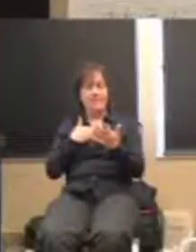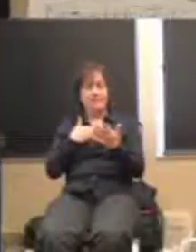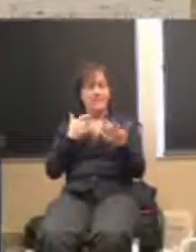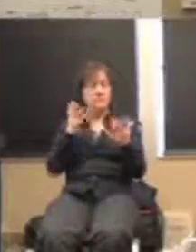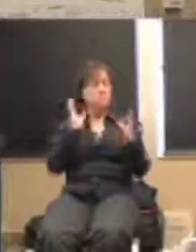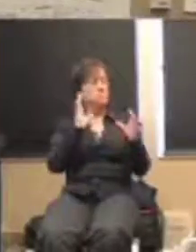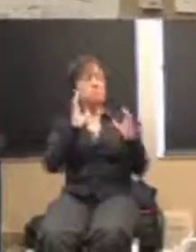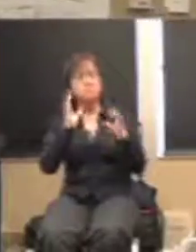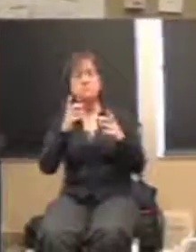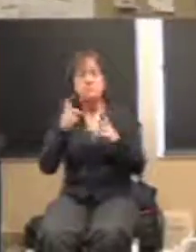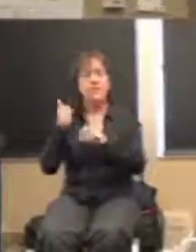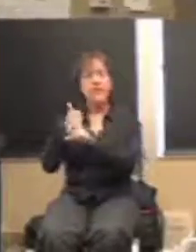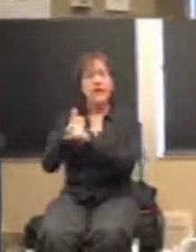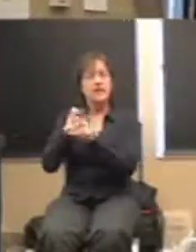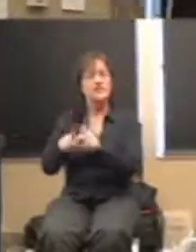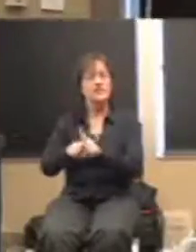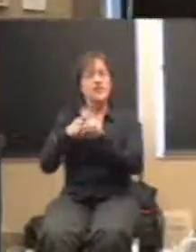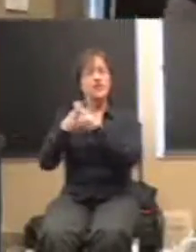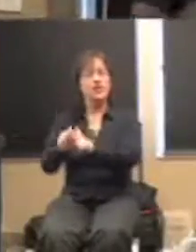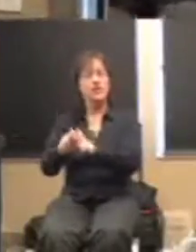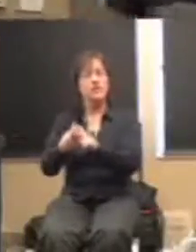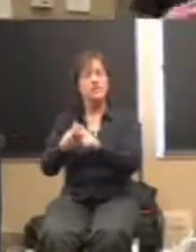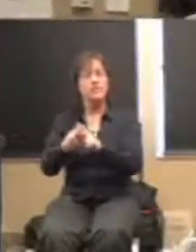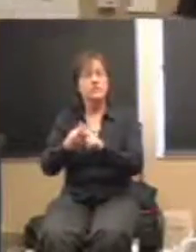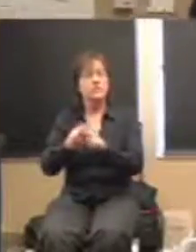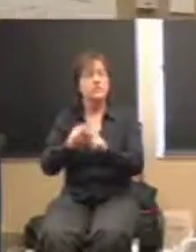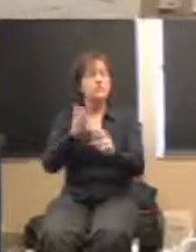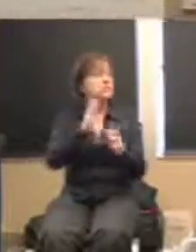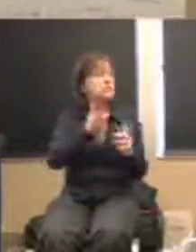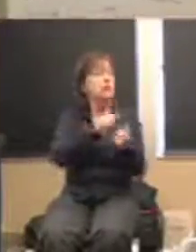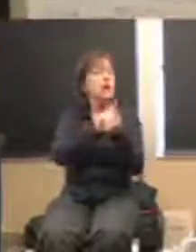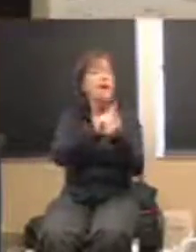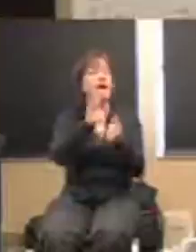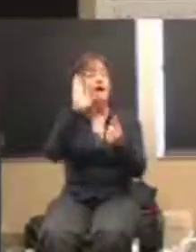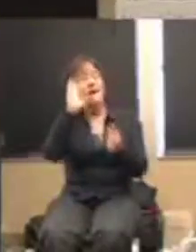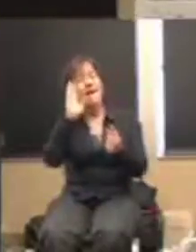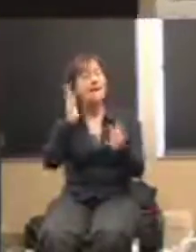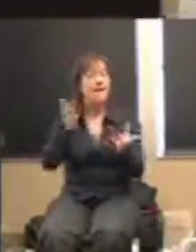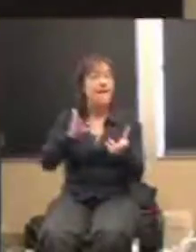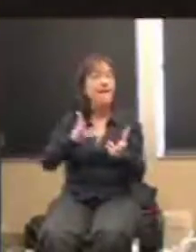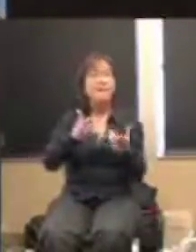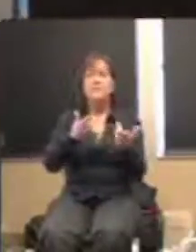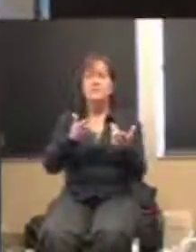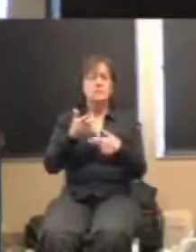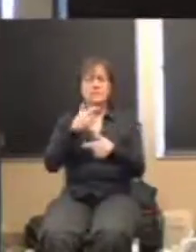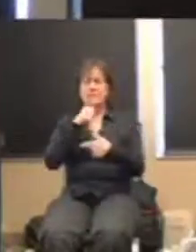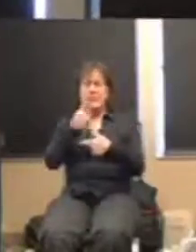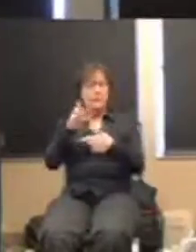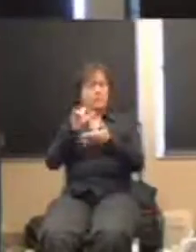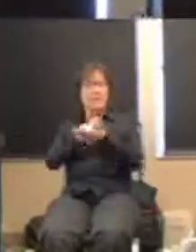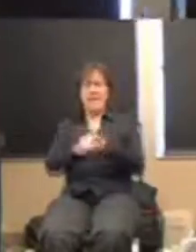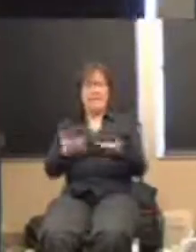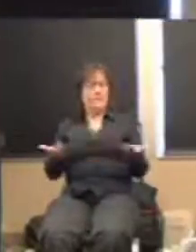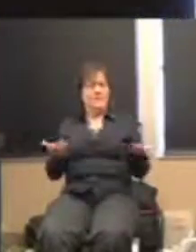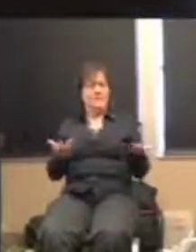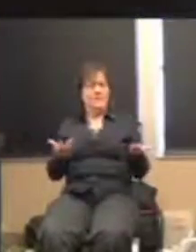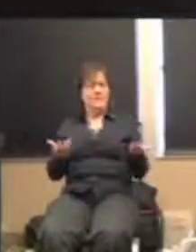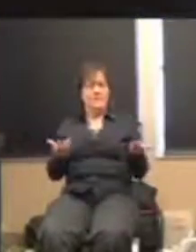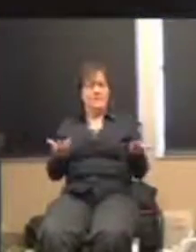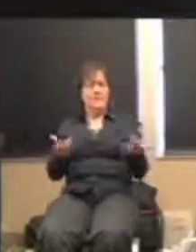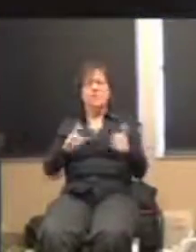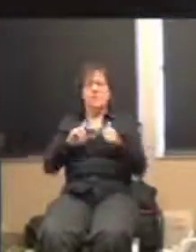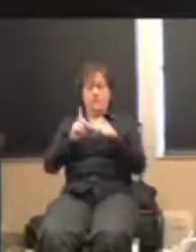partner and initiating a conversation or to get their basic needs and wants met. And so that is the